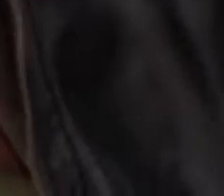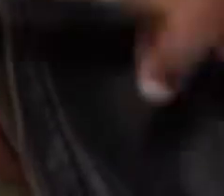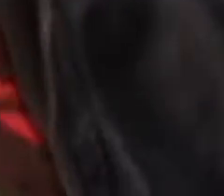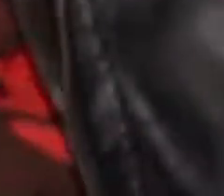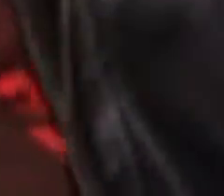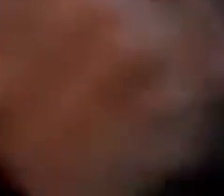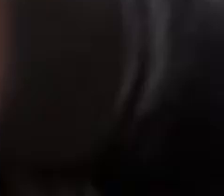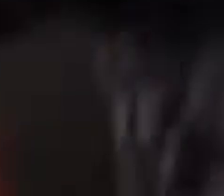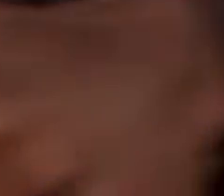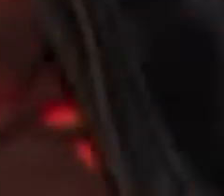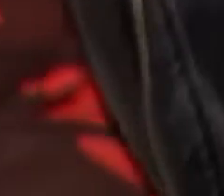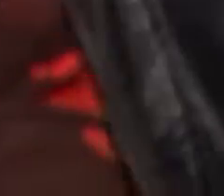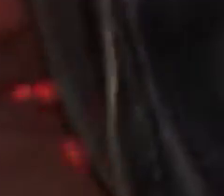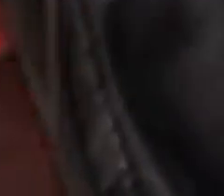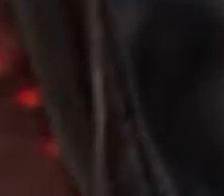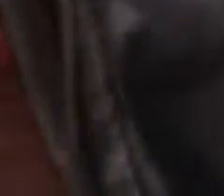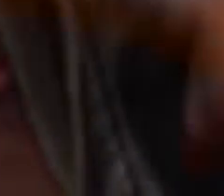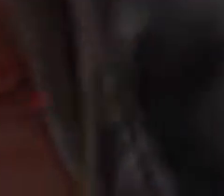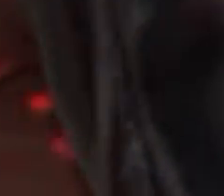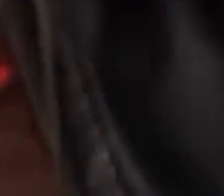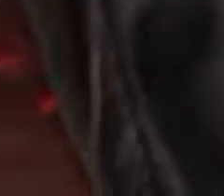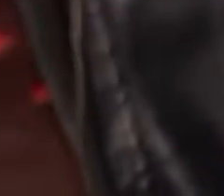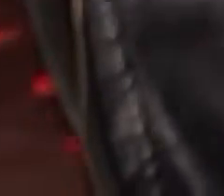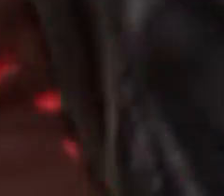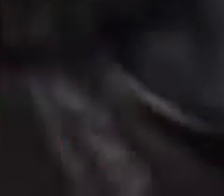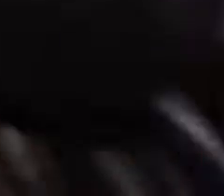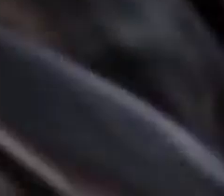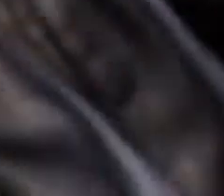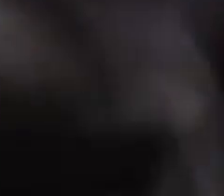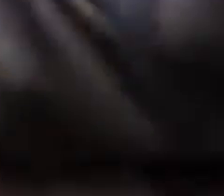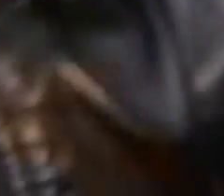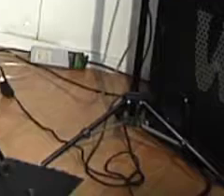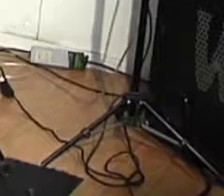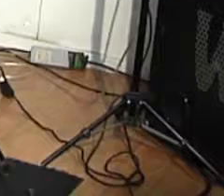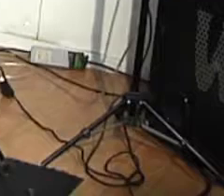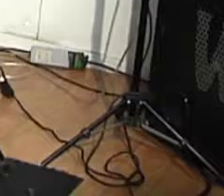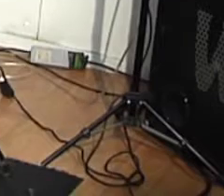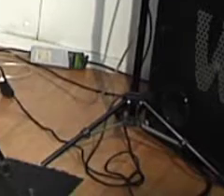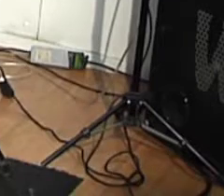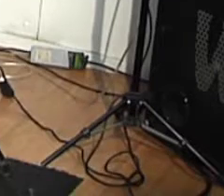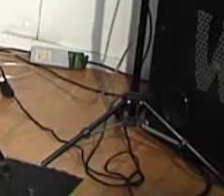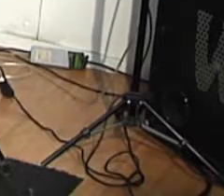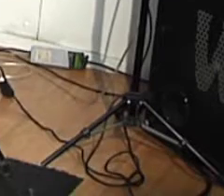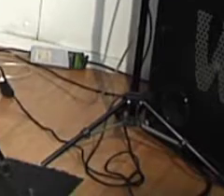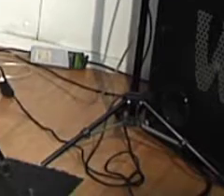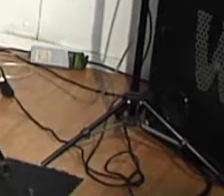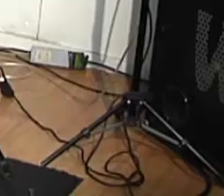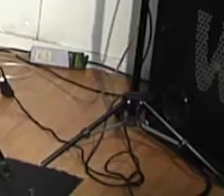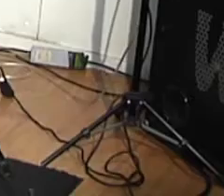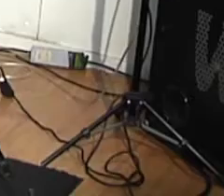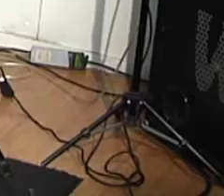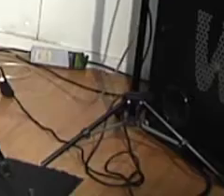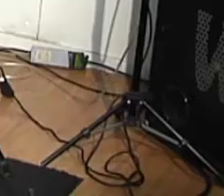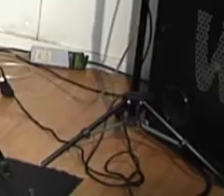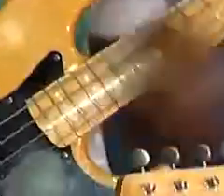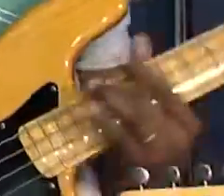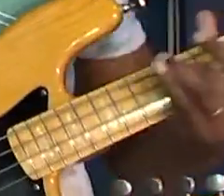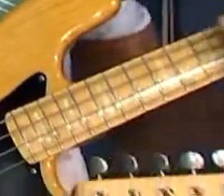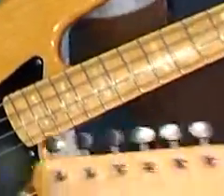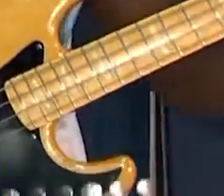to see you laughing in the purple rain, purple